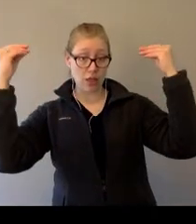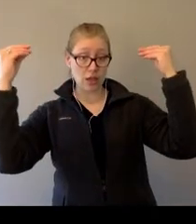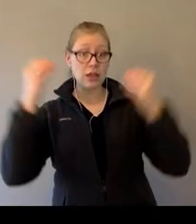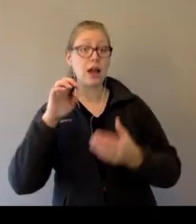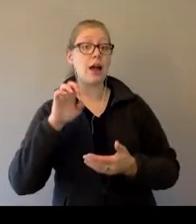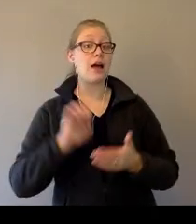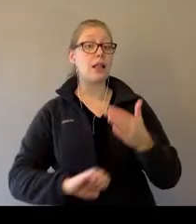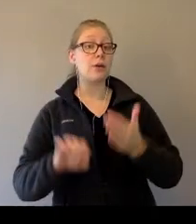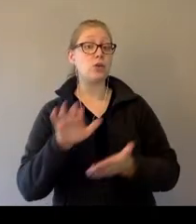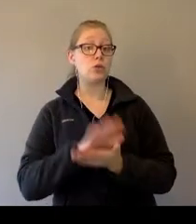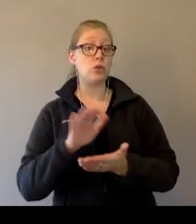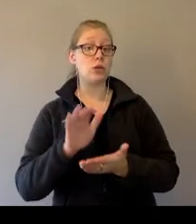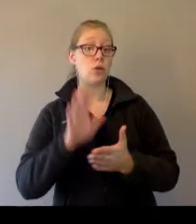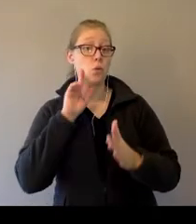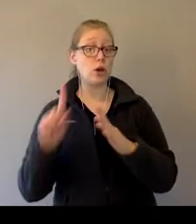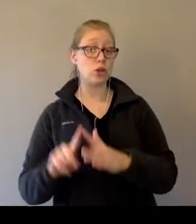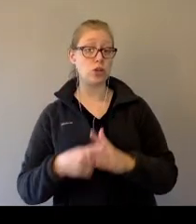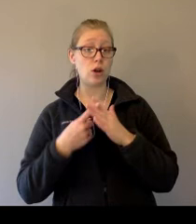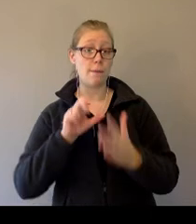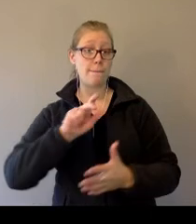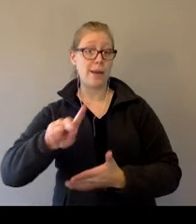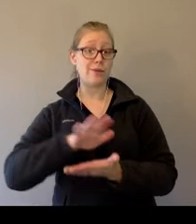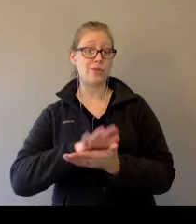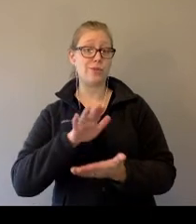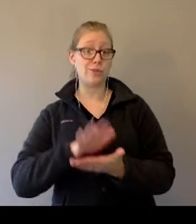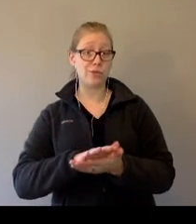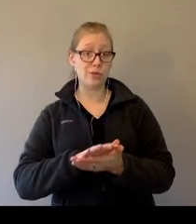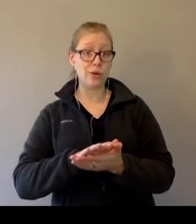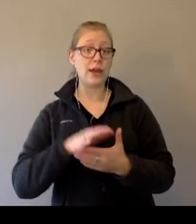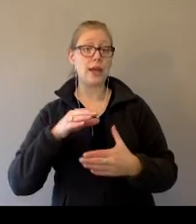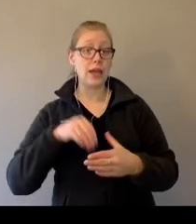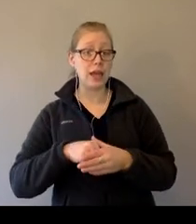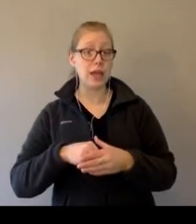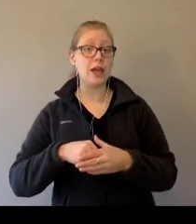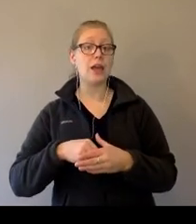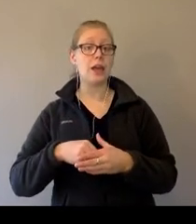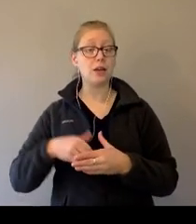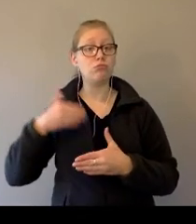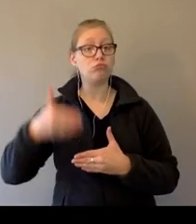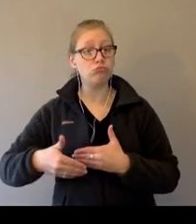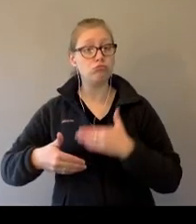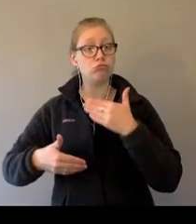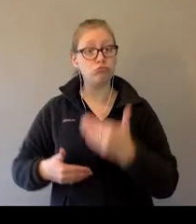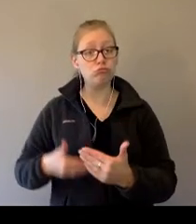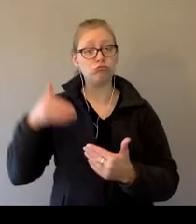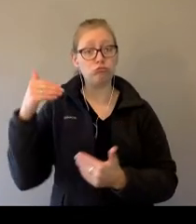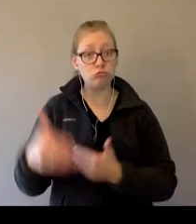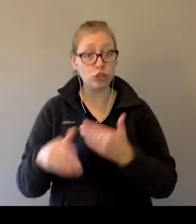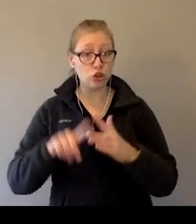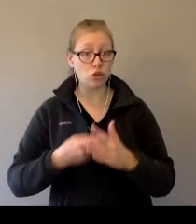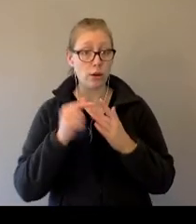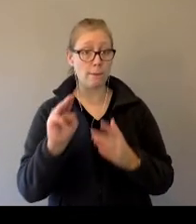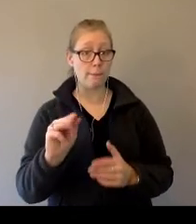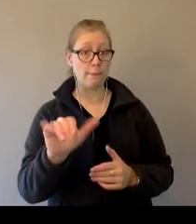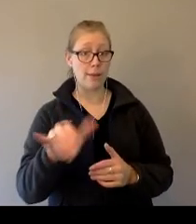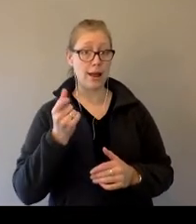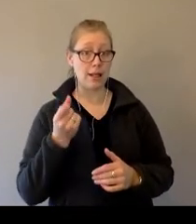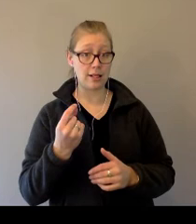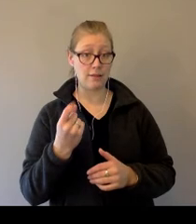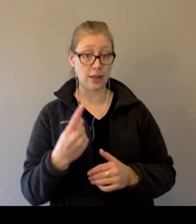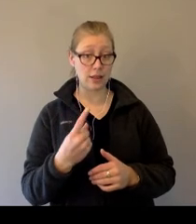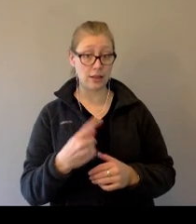my second source, CNN source, right? And there's my author's last name